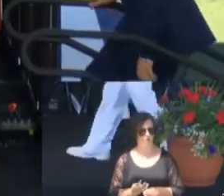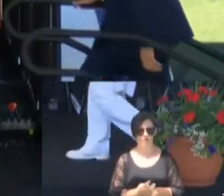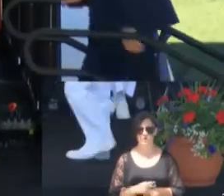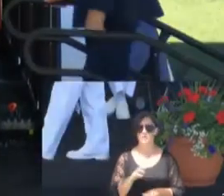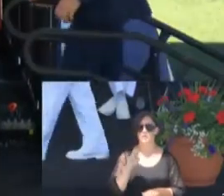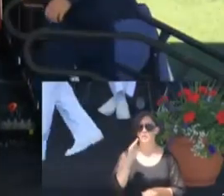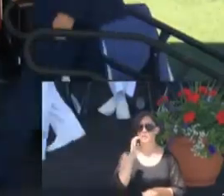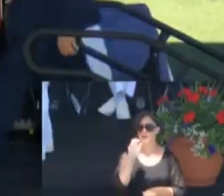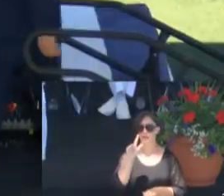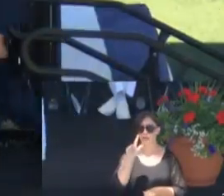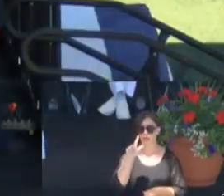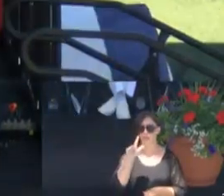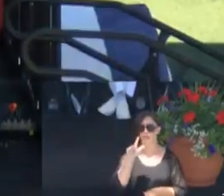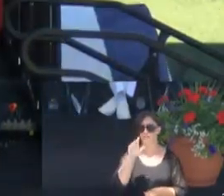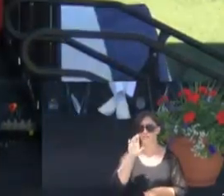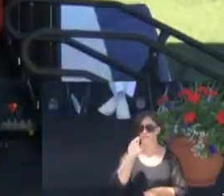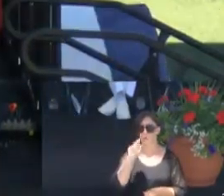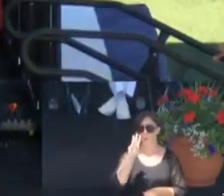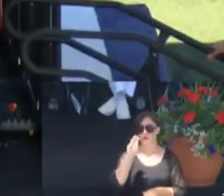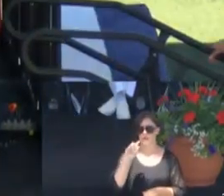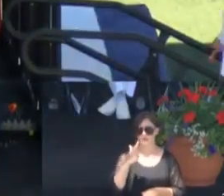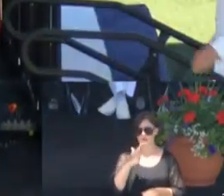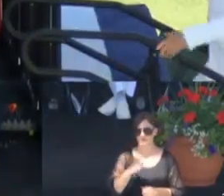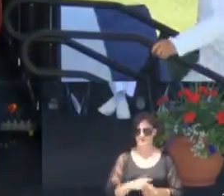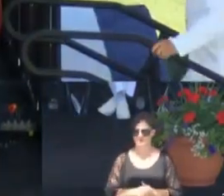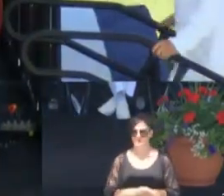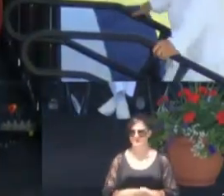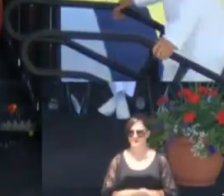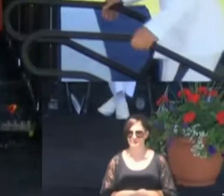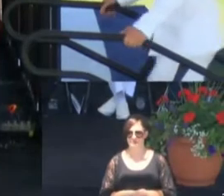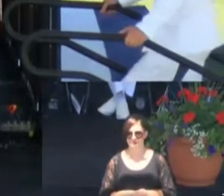Michael Conrad Barnes.